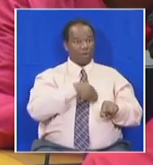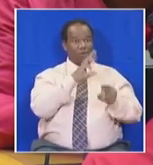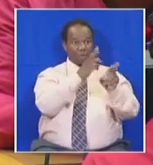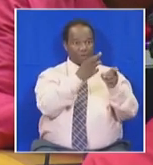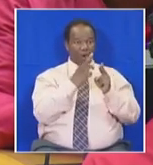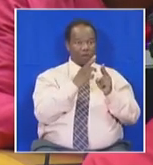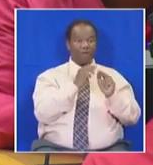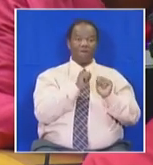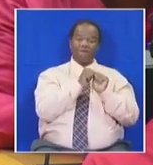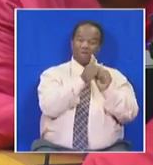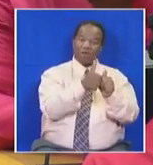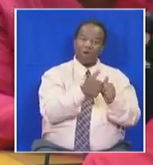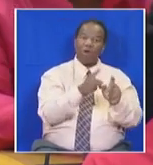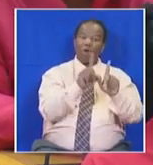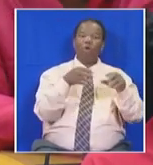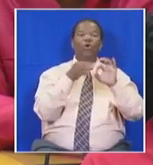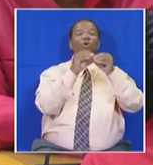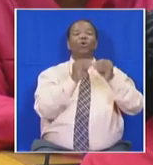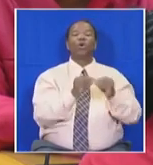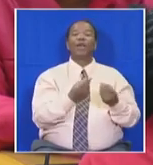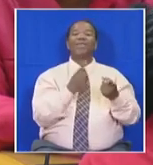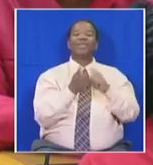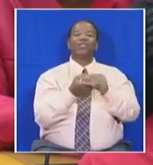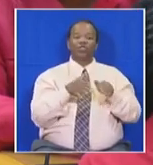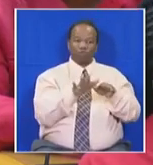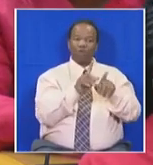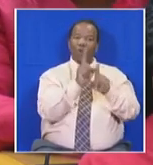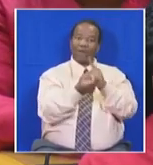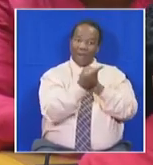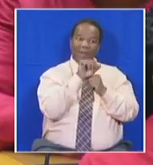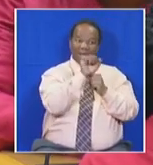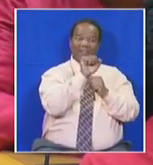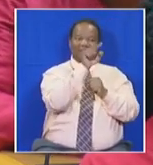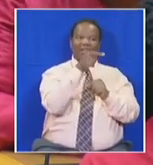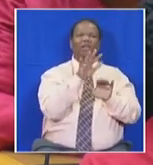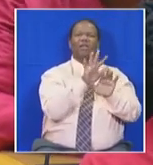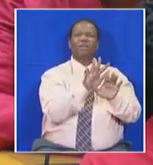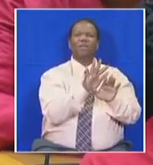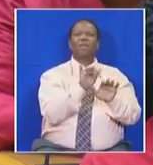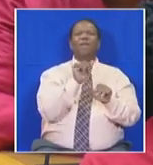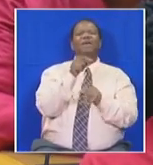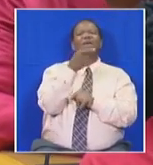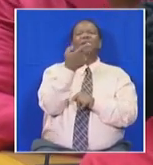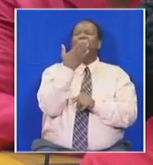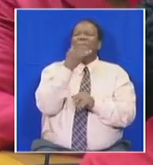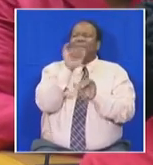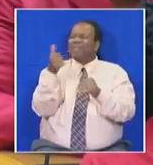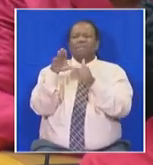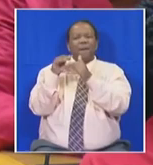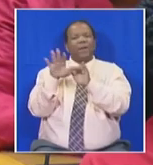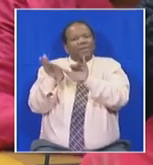with the of remedial order, Chair. action taken against him Point of Honorable order. is Bongo, take your seat. inconsistent This member is on the floor. with its Take